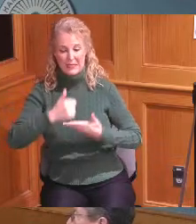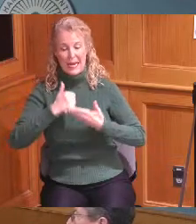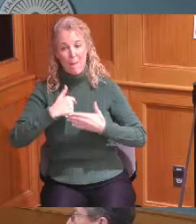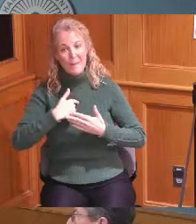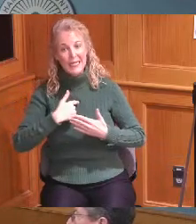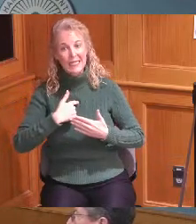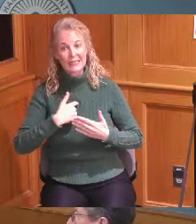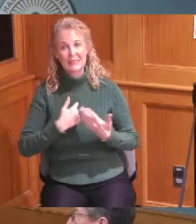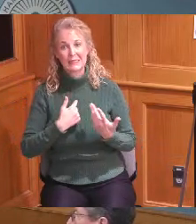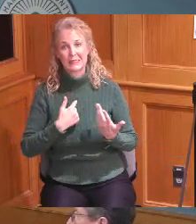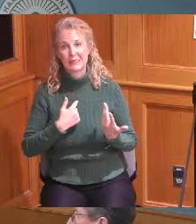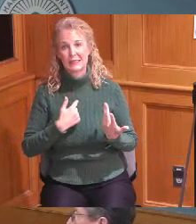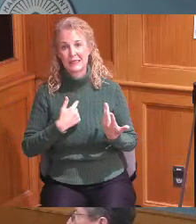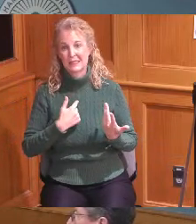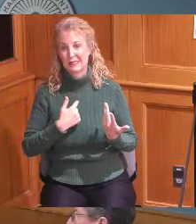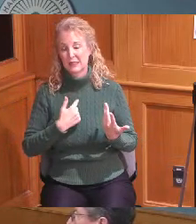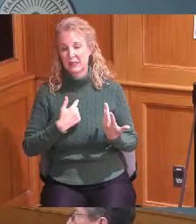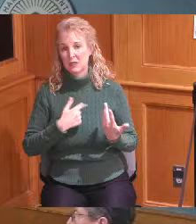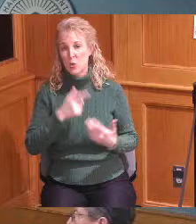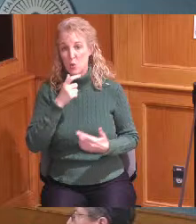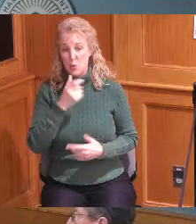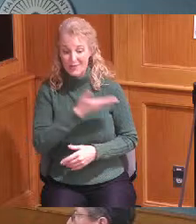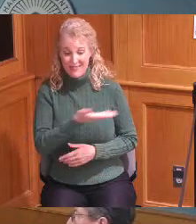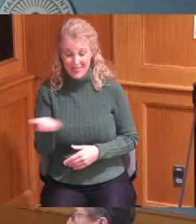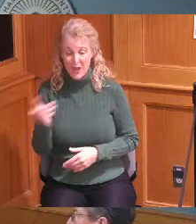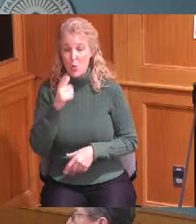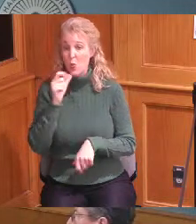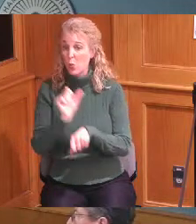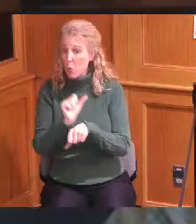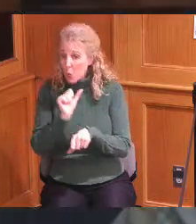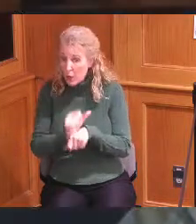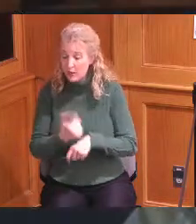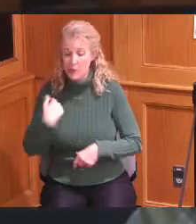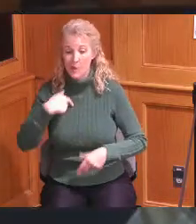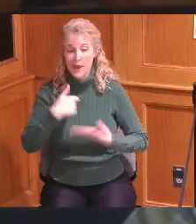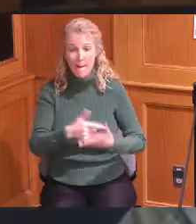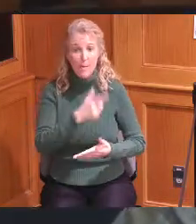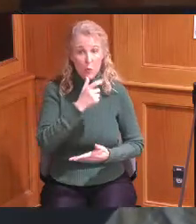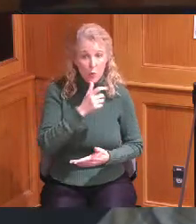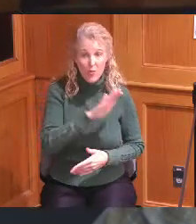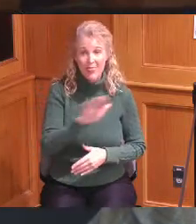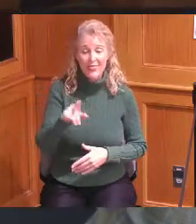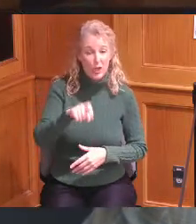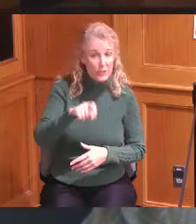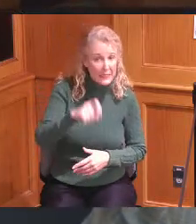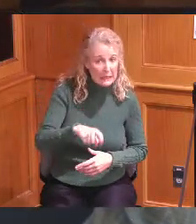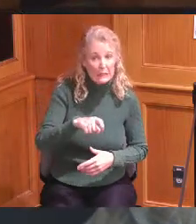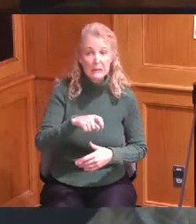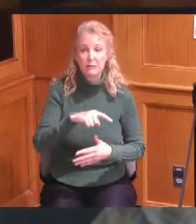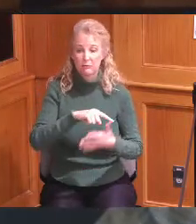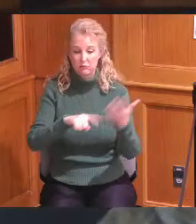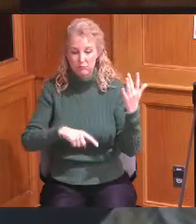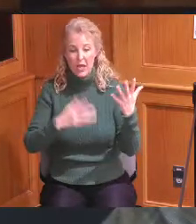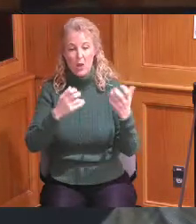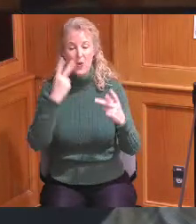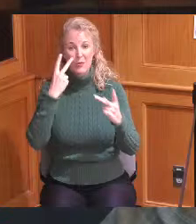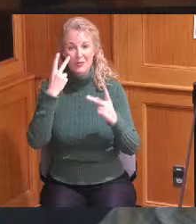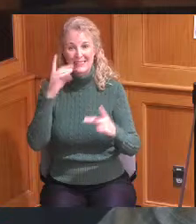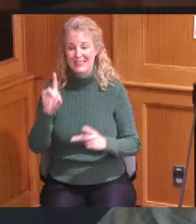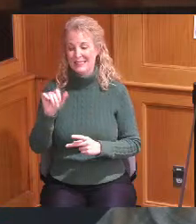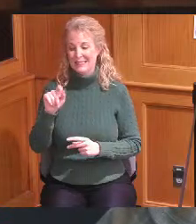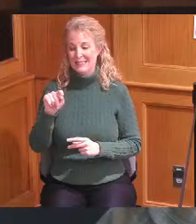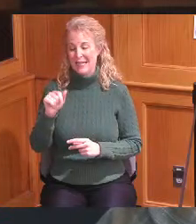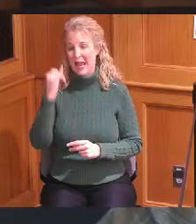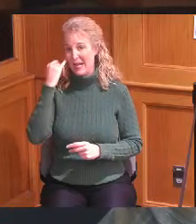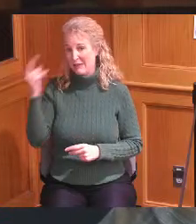What's the quarterly report? Who's there? Who have we helped? What was the needs? I think that would help us if you could work